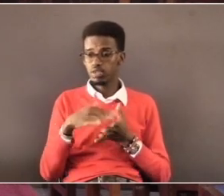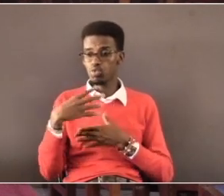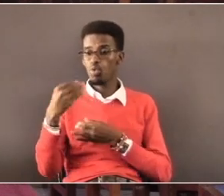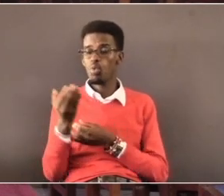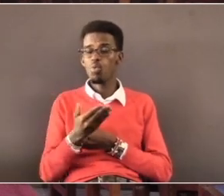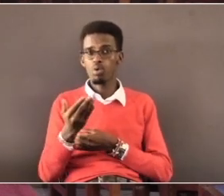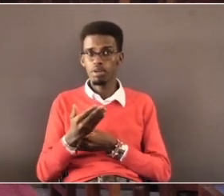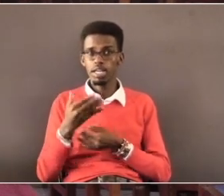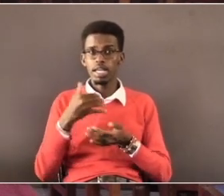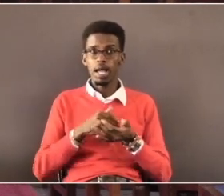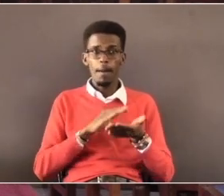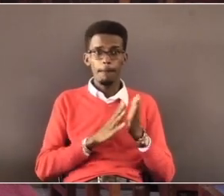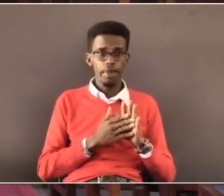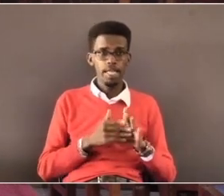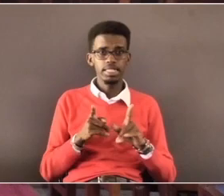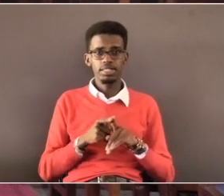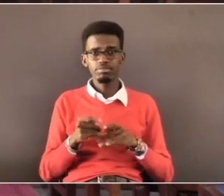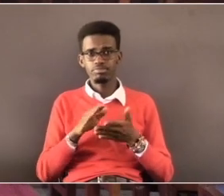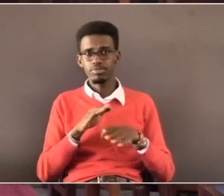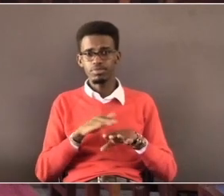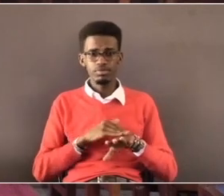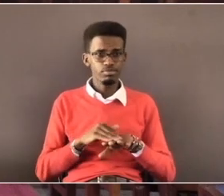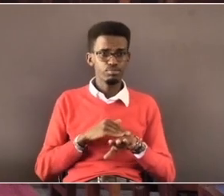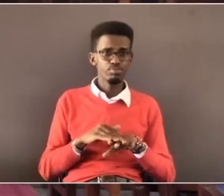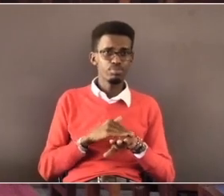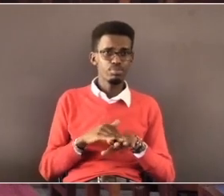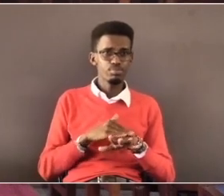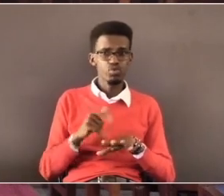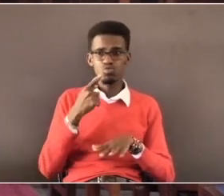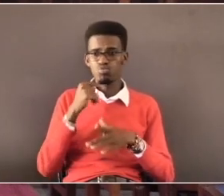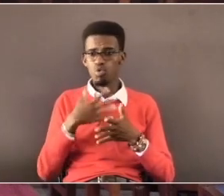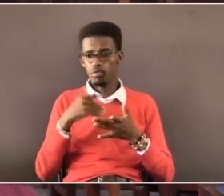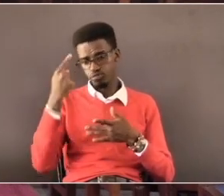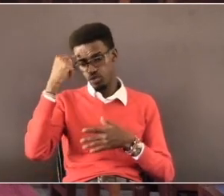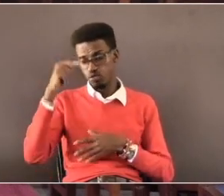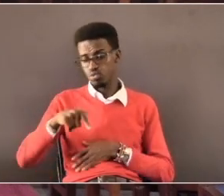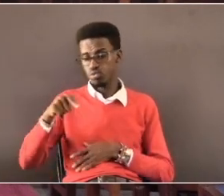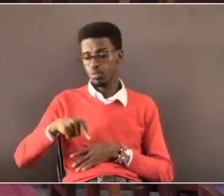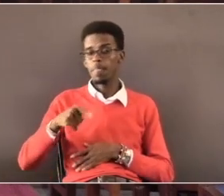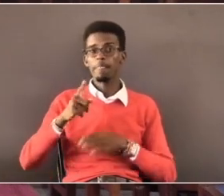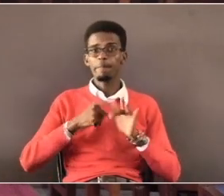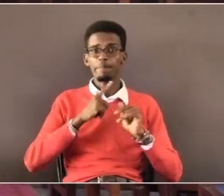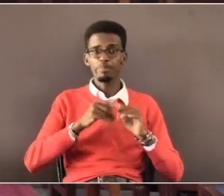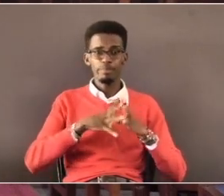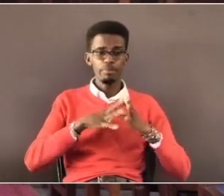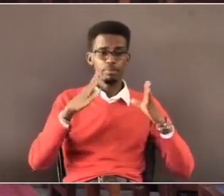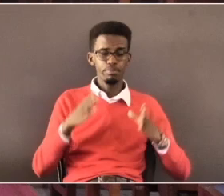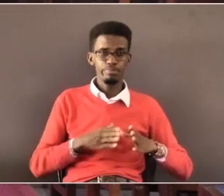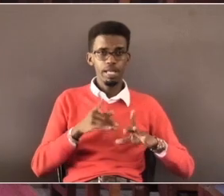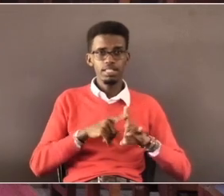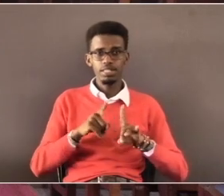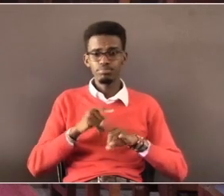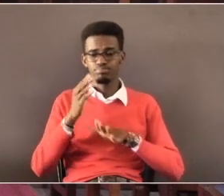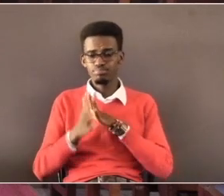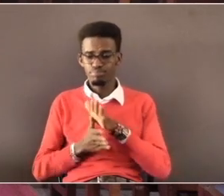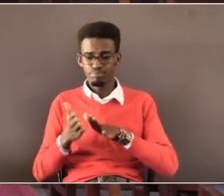it can be as basic as who is buying this treat for today. It can be as big as estate